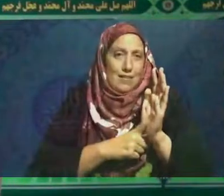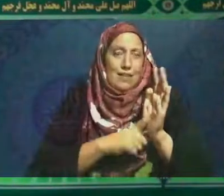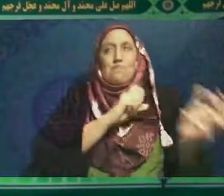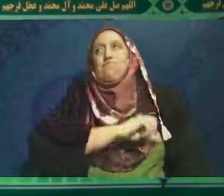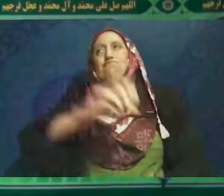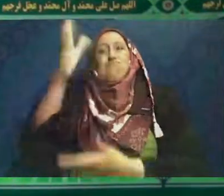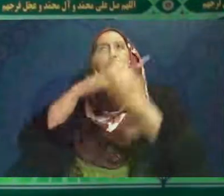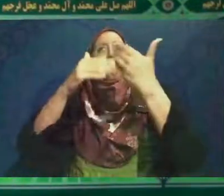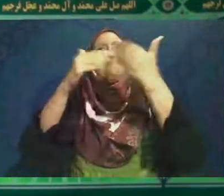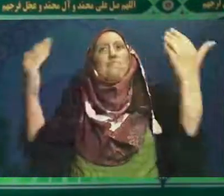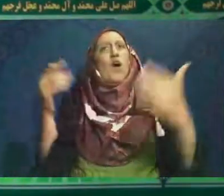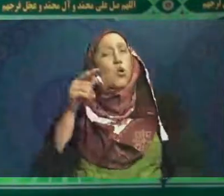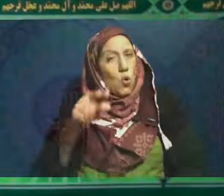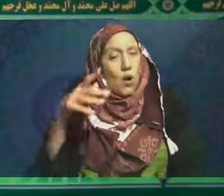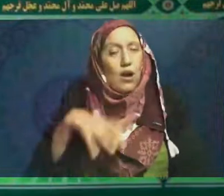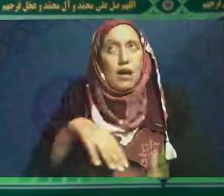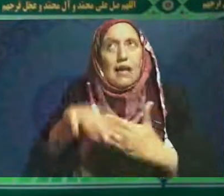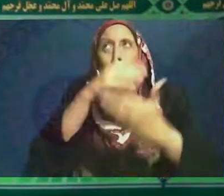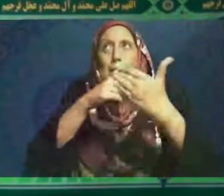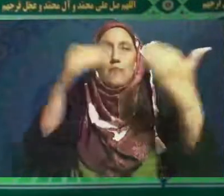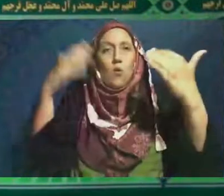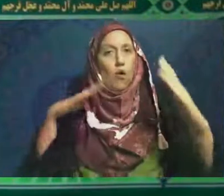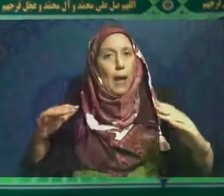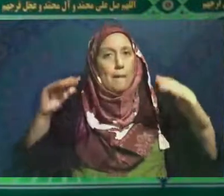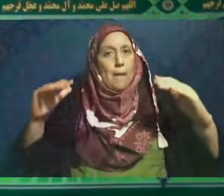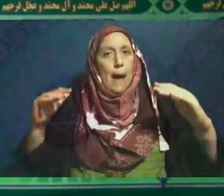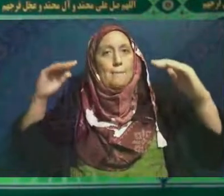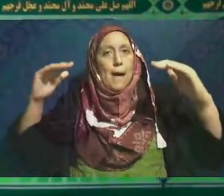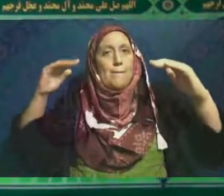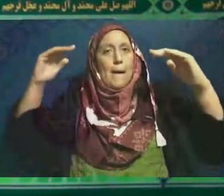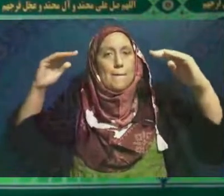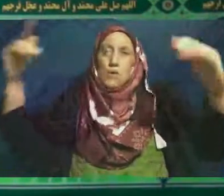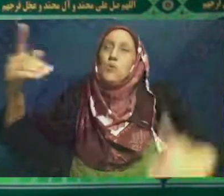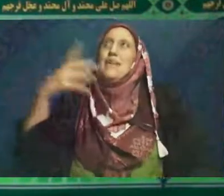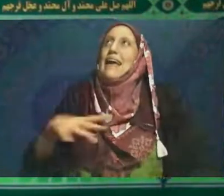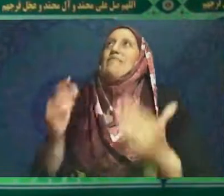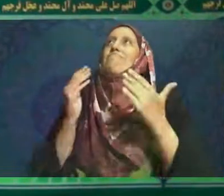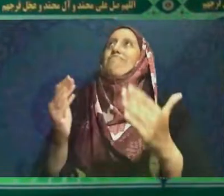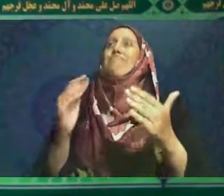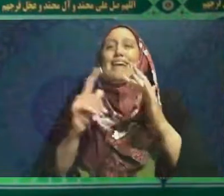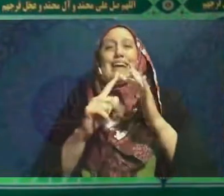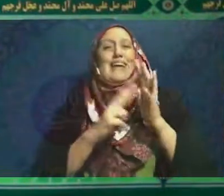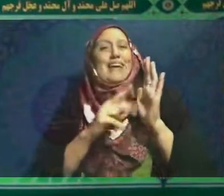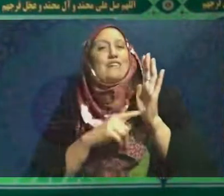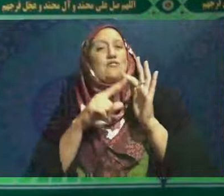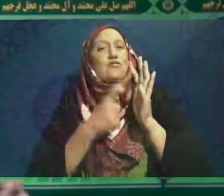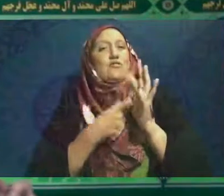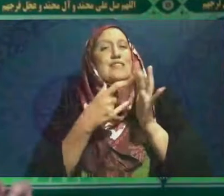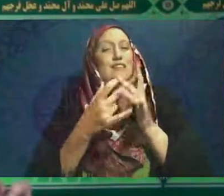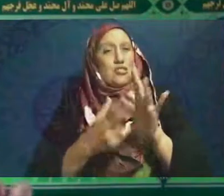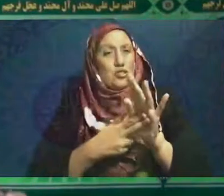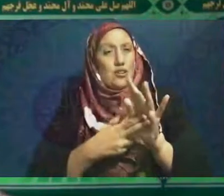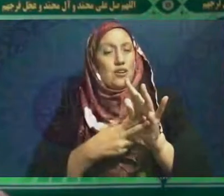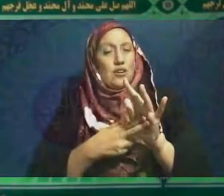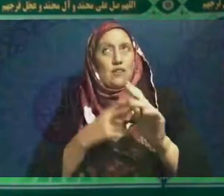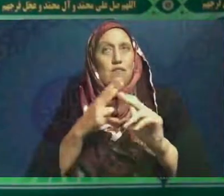elevated, again, you need the intercession. When, remember, for those of you who have been visiting Fatima Masume in Qom, in her